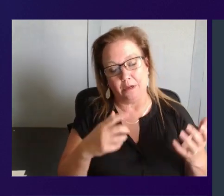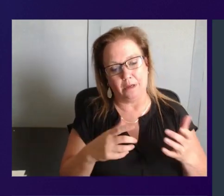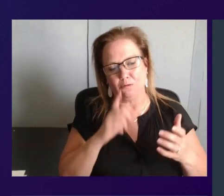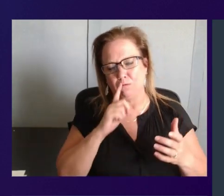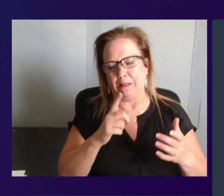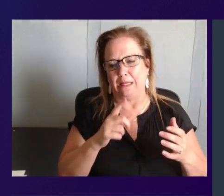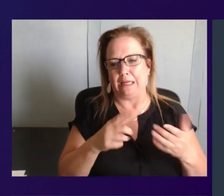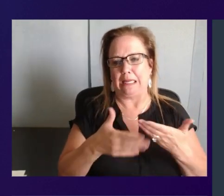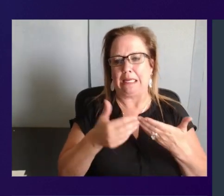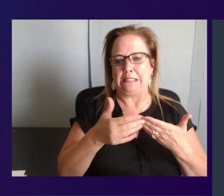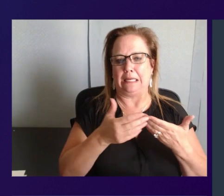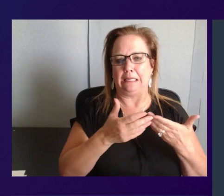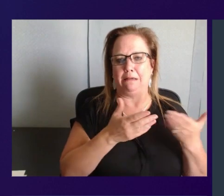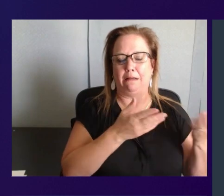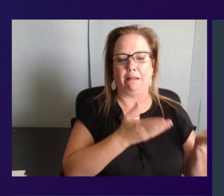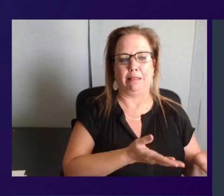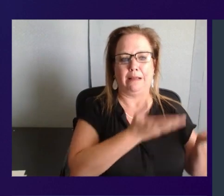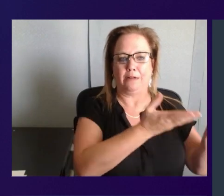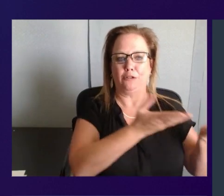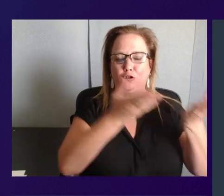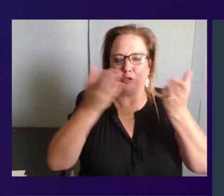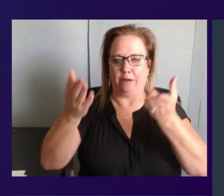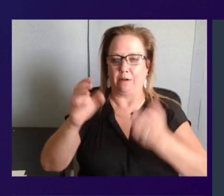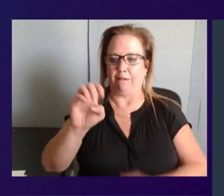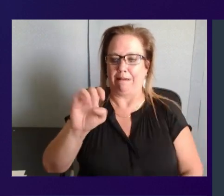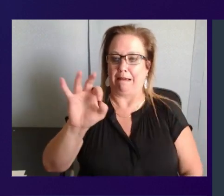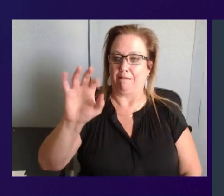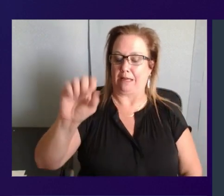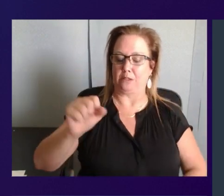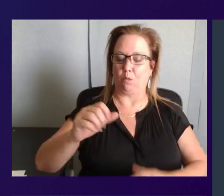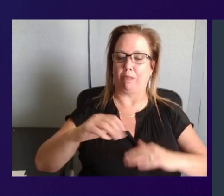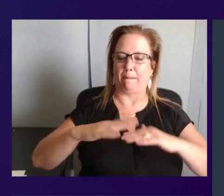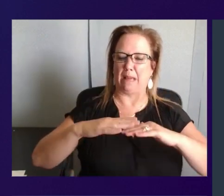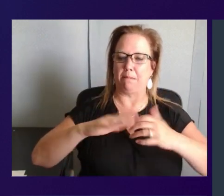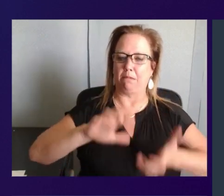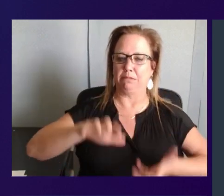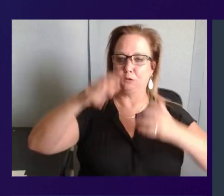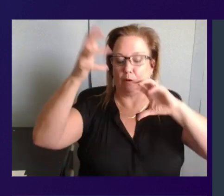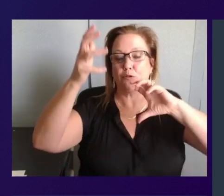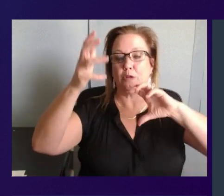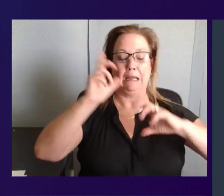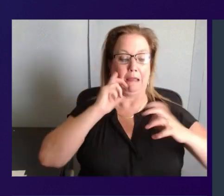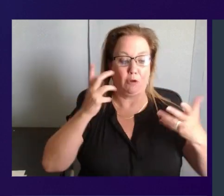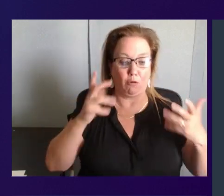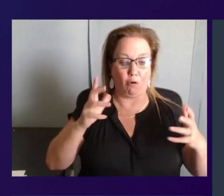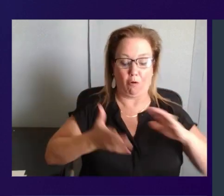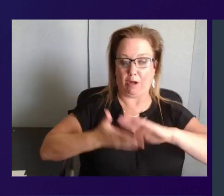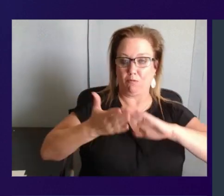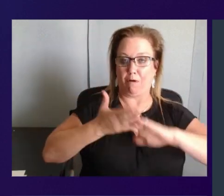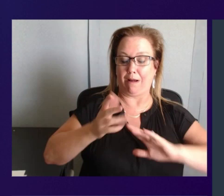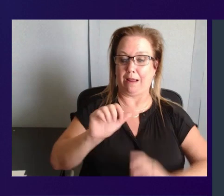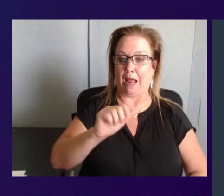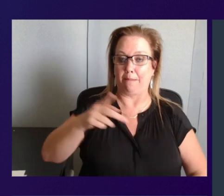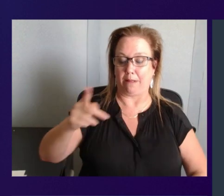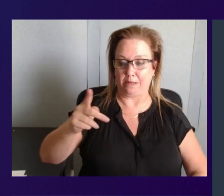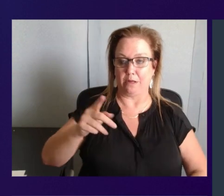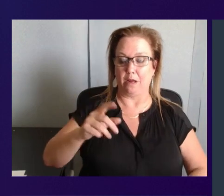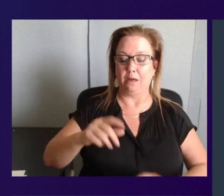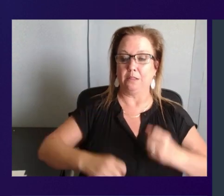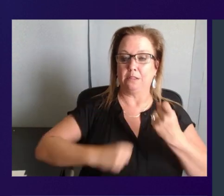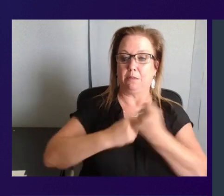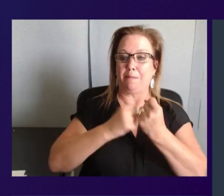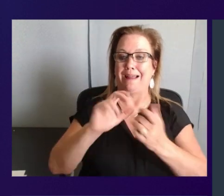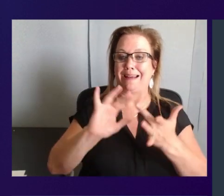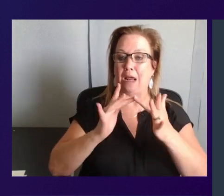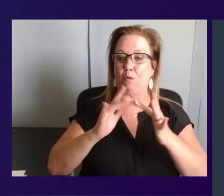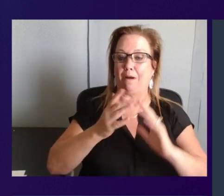easy to lift and shift applications onto EFS with minimal disruption. If you're already running applications backed by network file storage